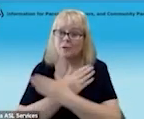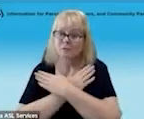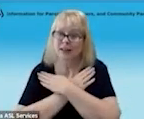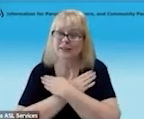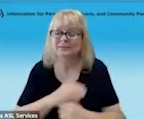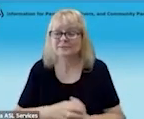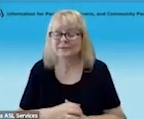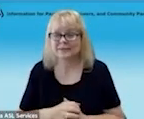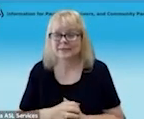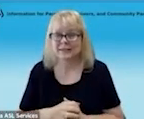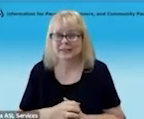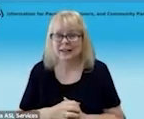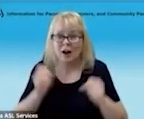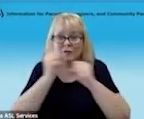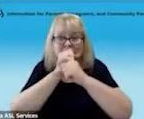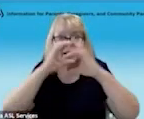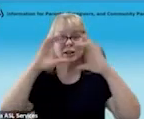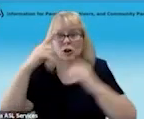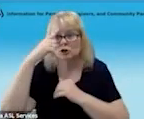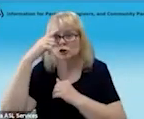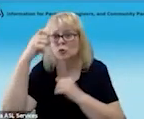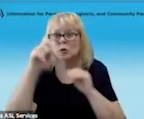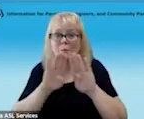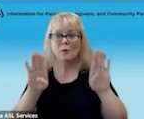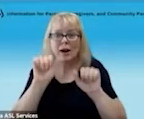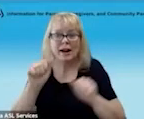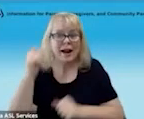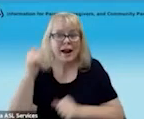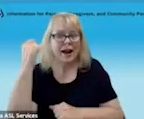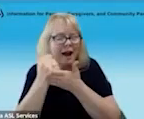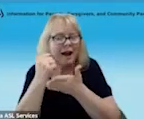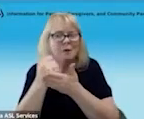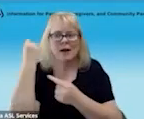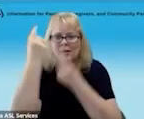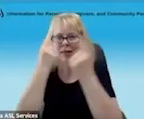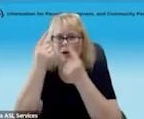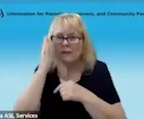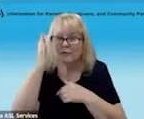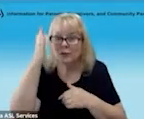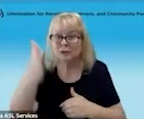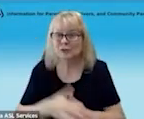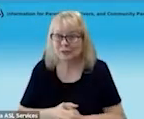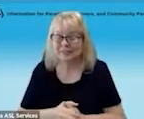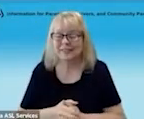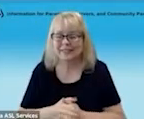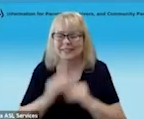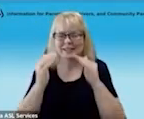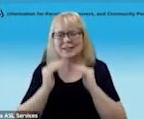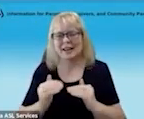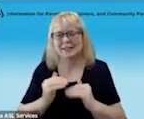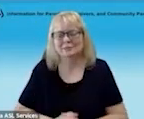manage stress and anxiety by practicing deep breathing and other techniques to help with